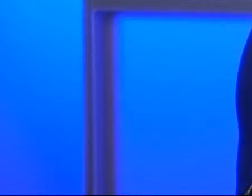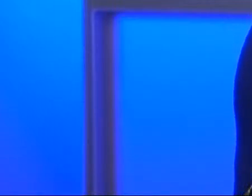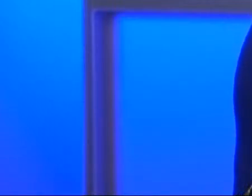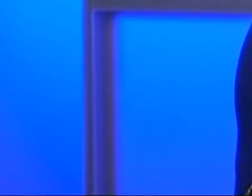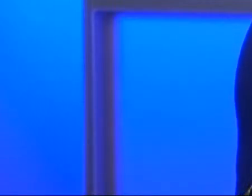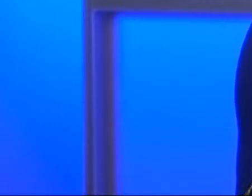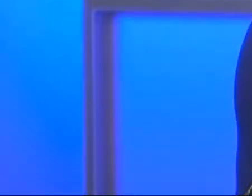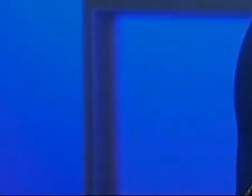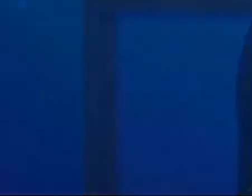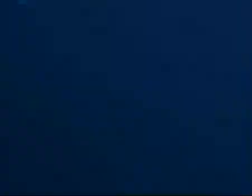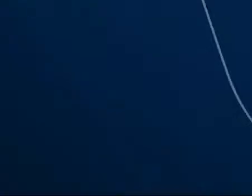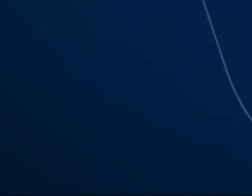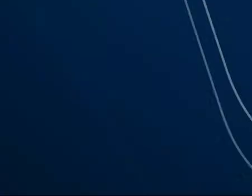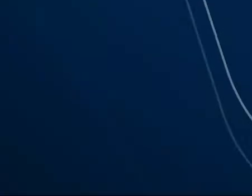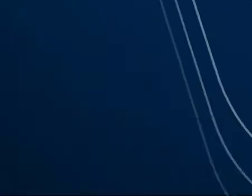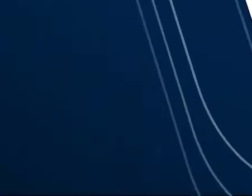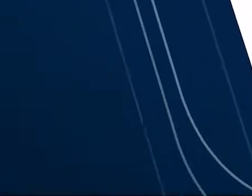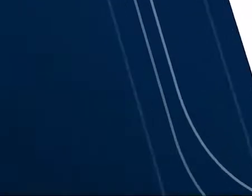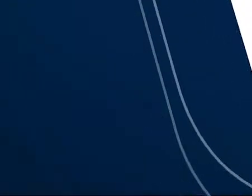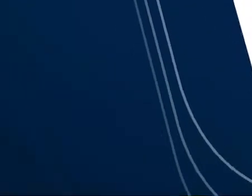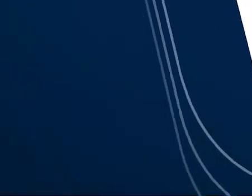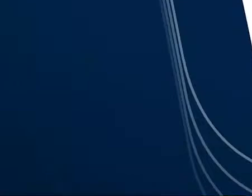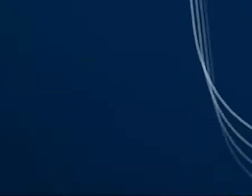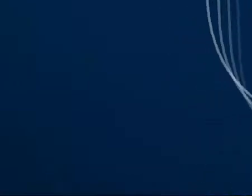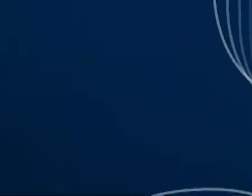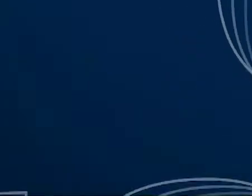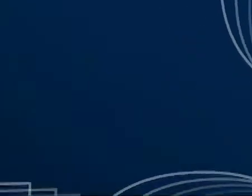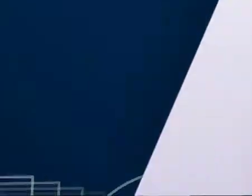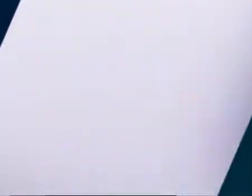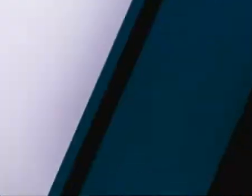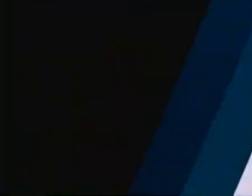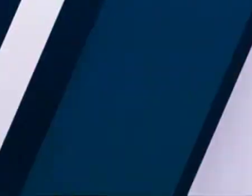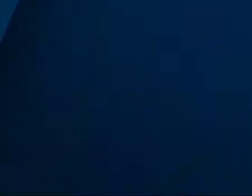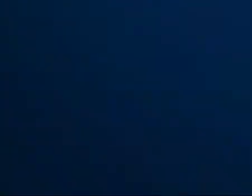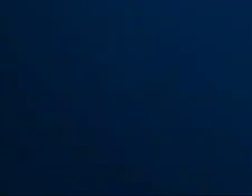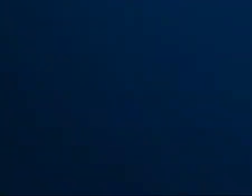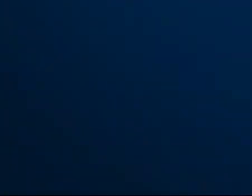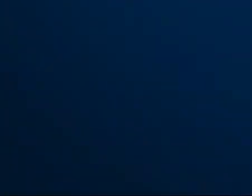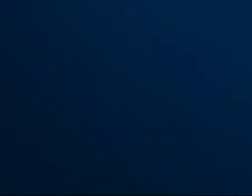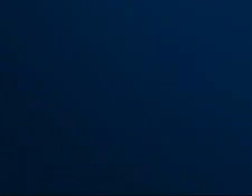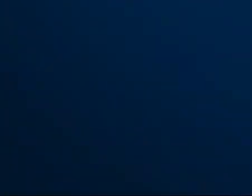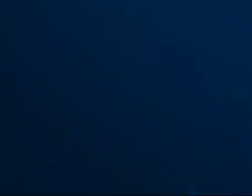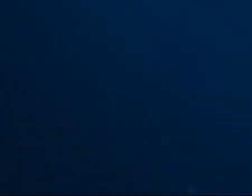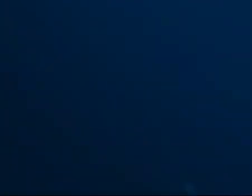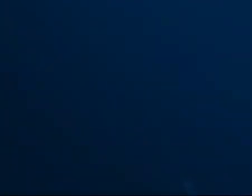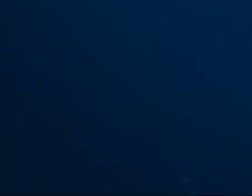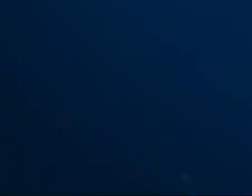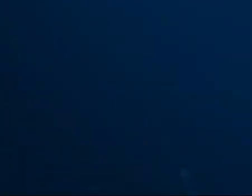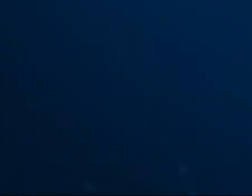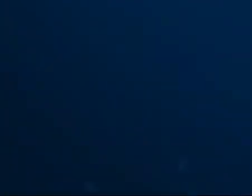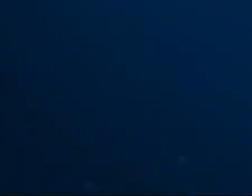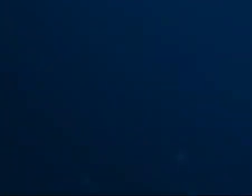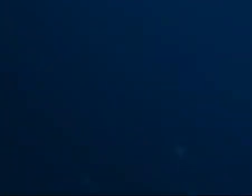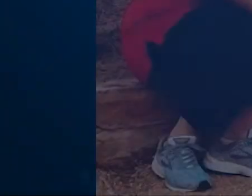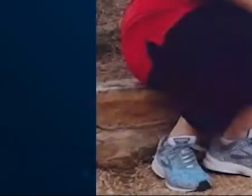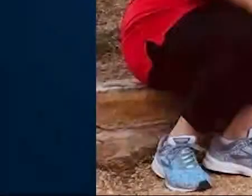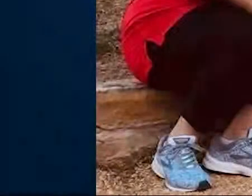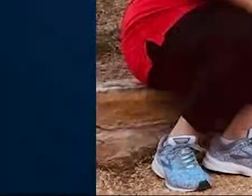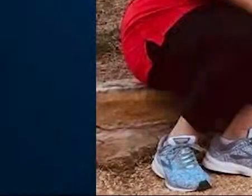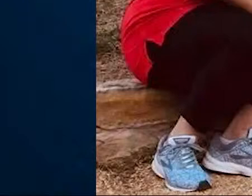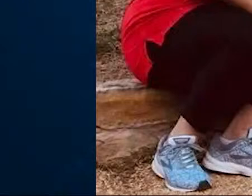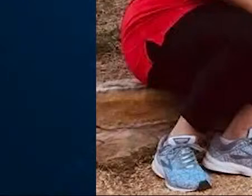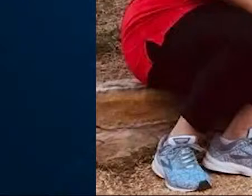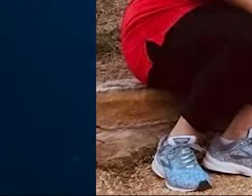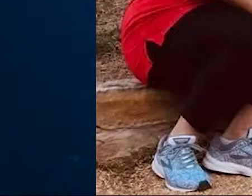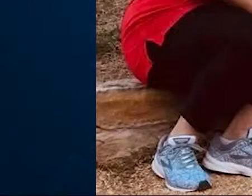one family, bariatric surgery was nothing short of life-saving. Antonio and Melissa Rivera and their daughter,